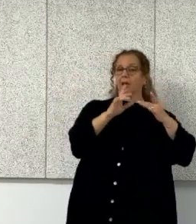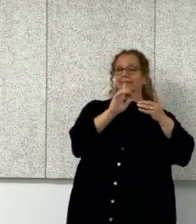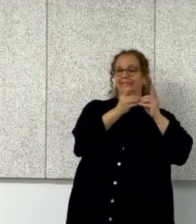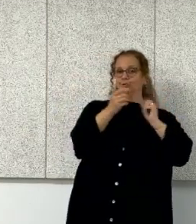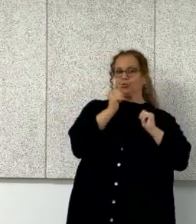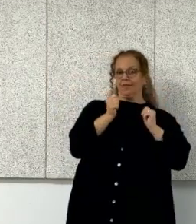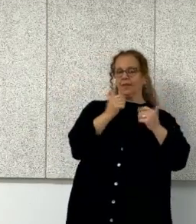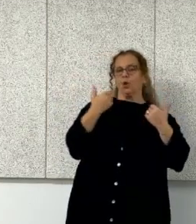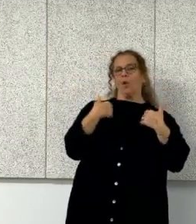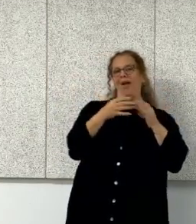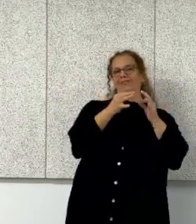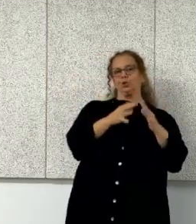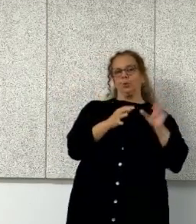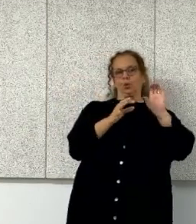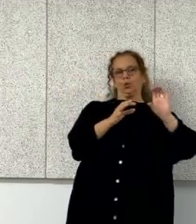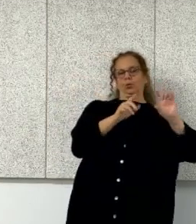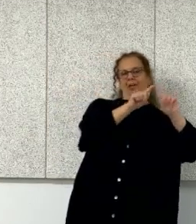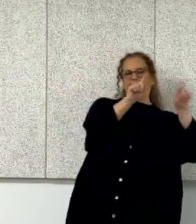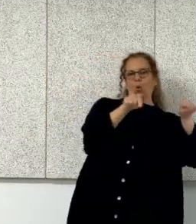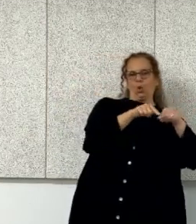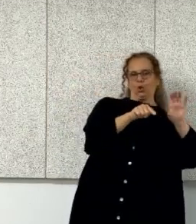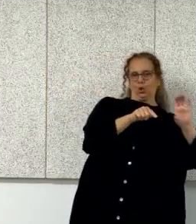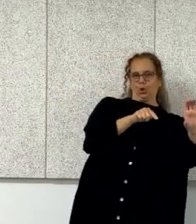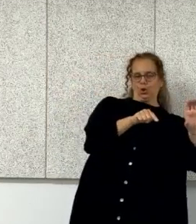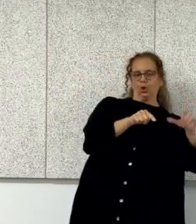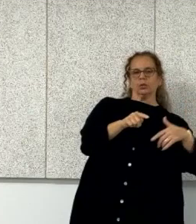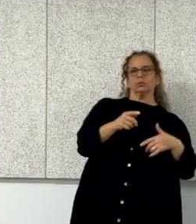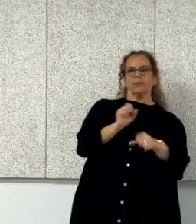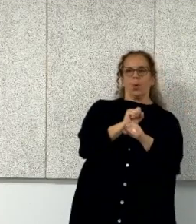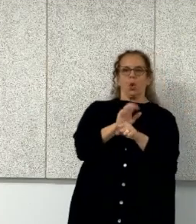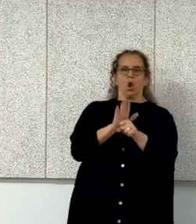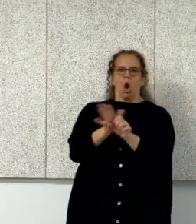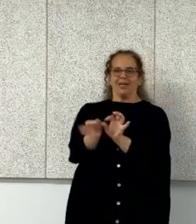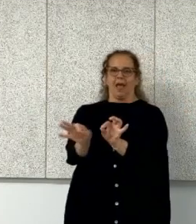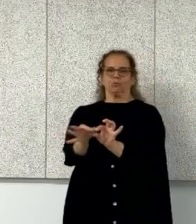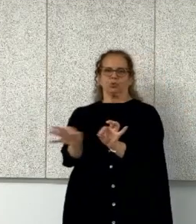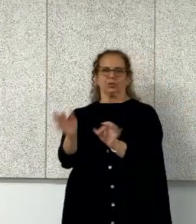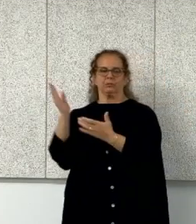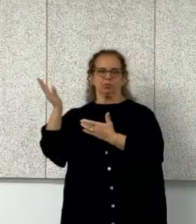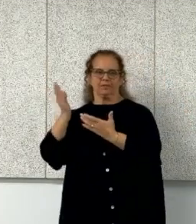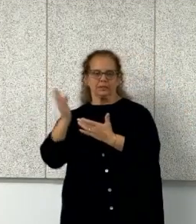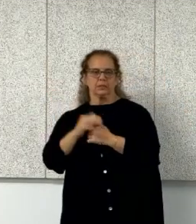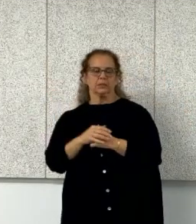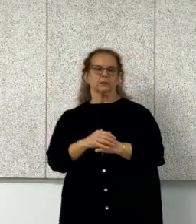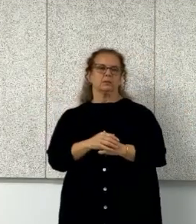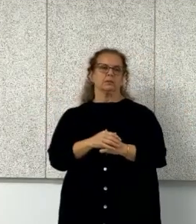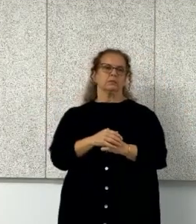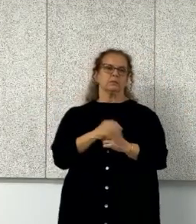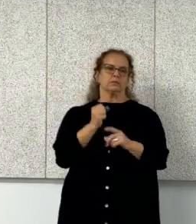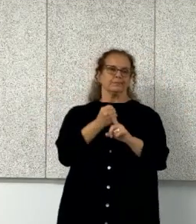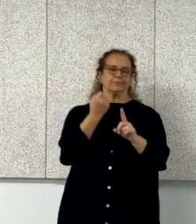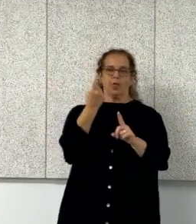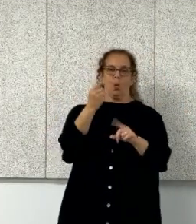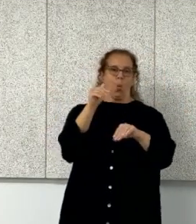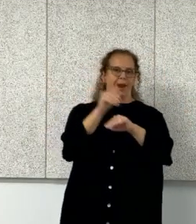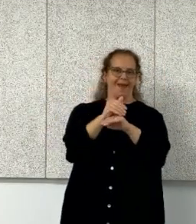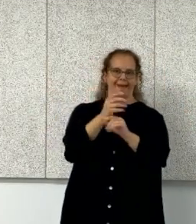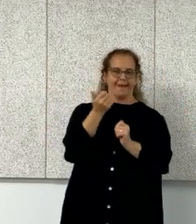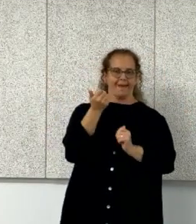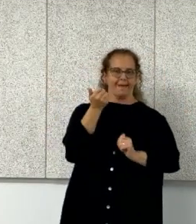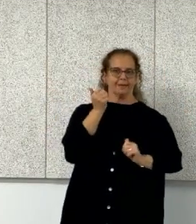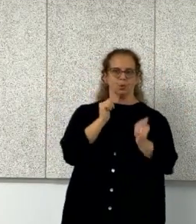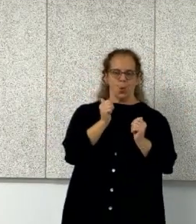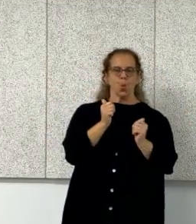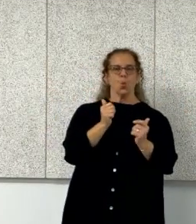individuals can, you know, experience the show that way. We're working on captioning services that can help make, you know, our one-night performance is more accessible.